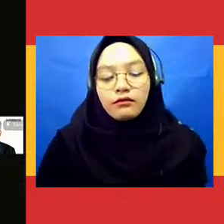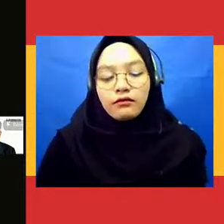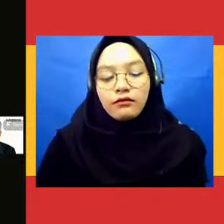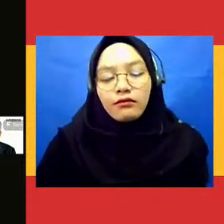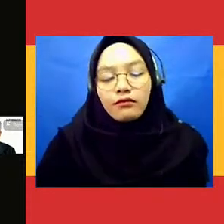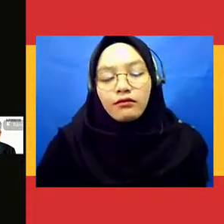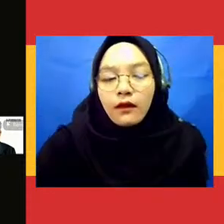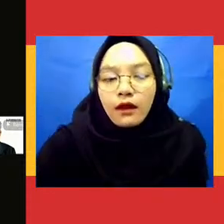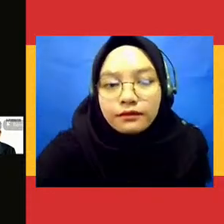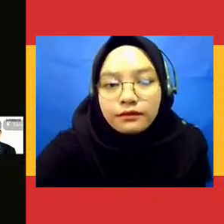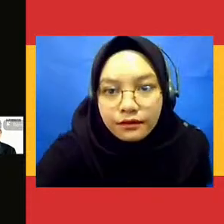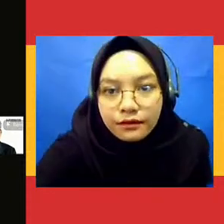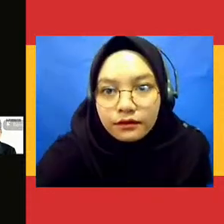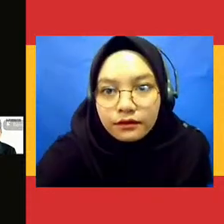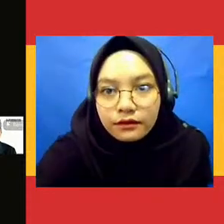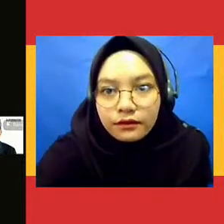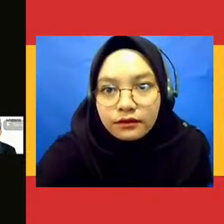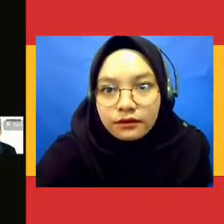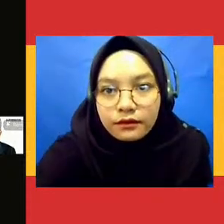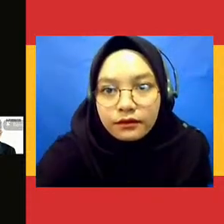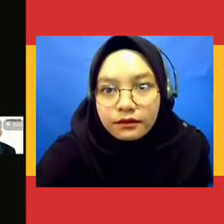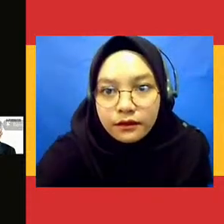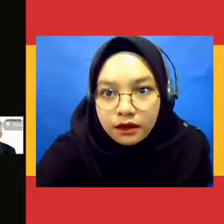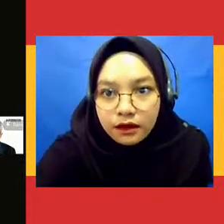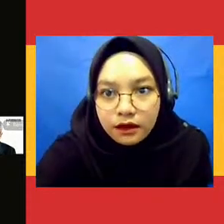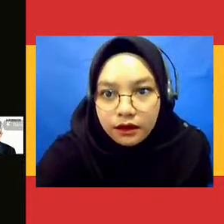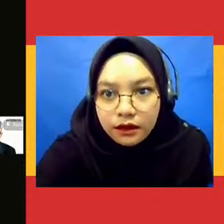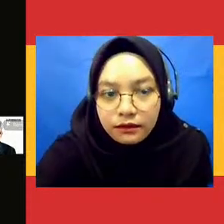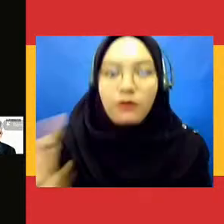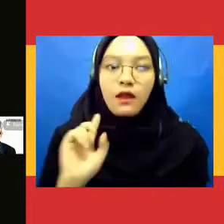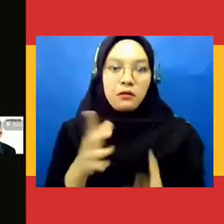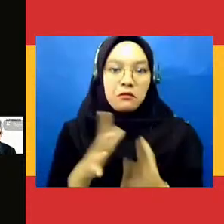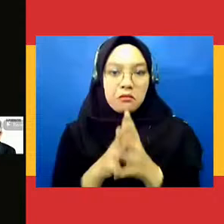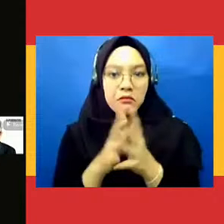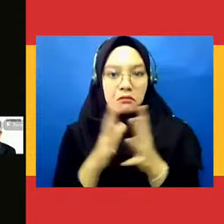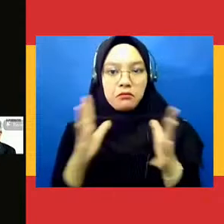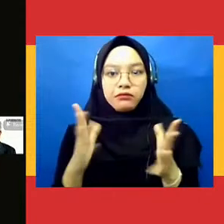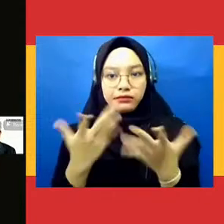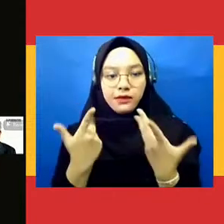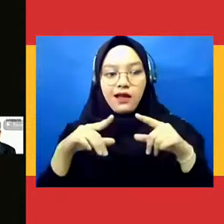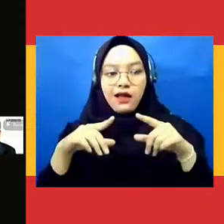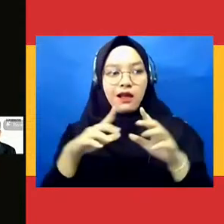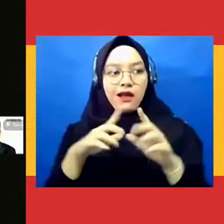disability insurance, Workers' Protection Act.